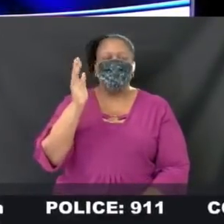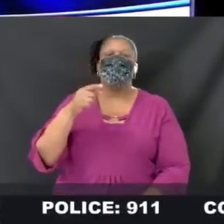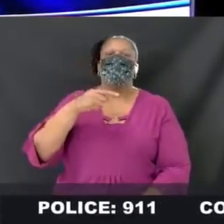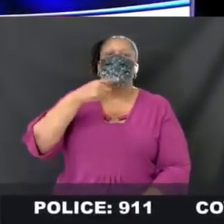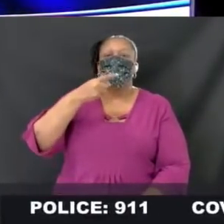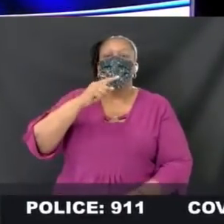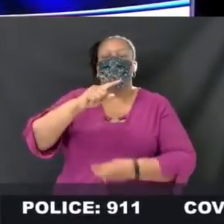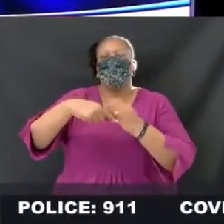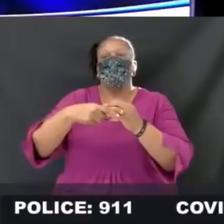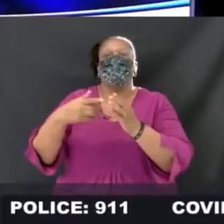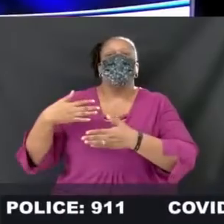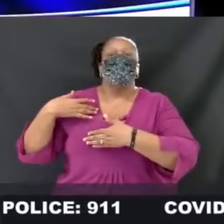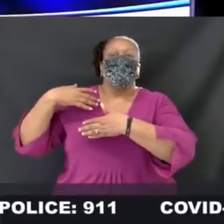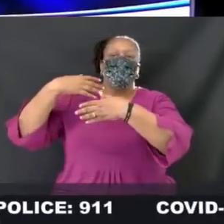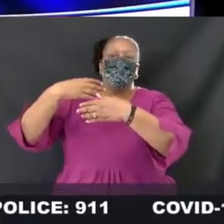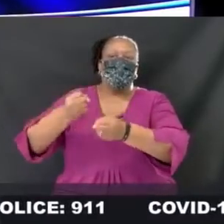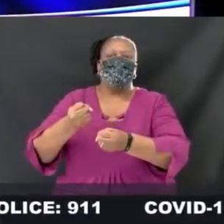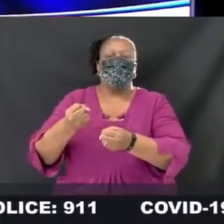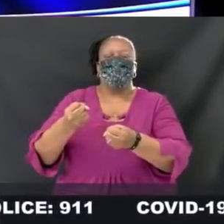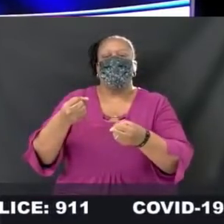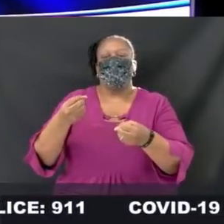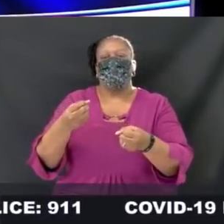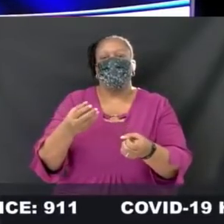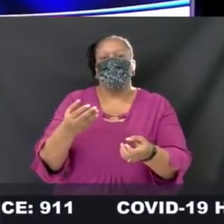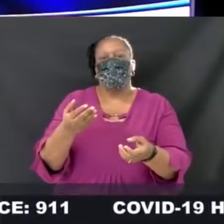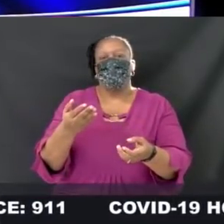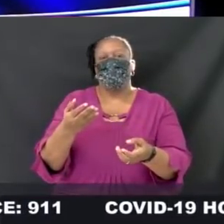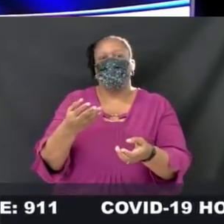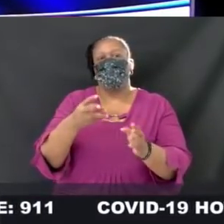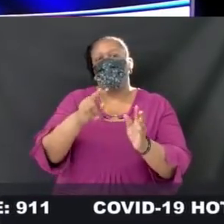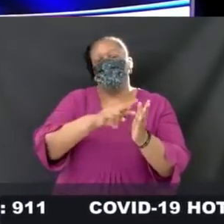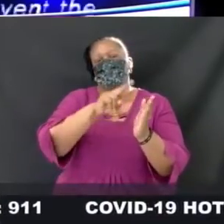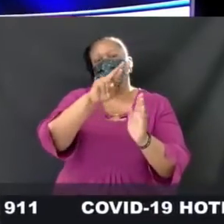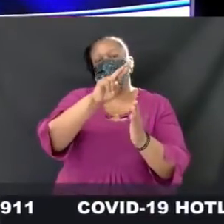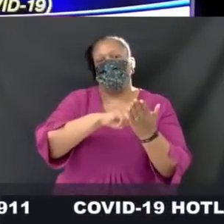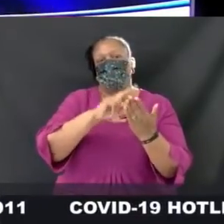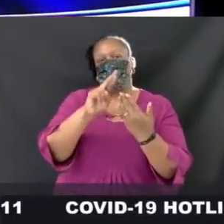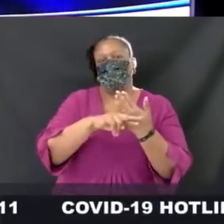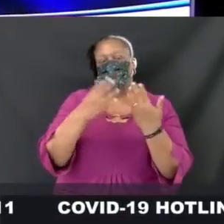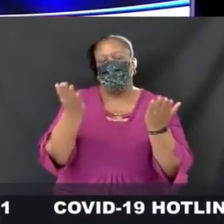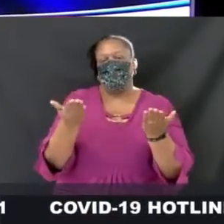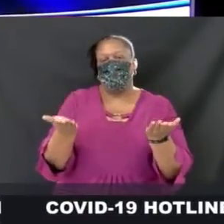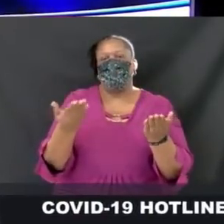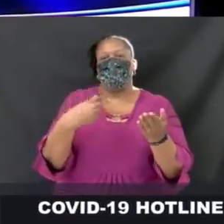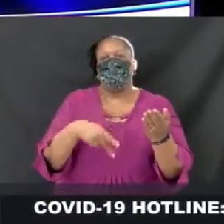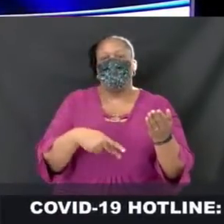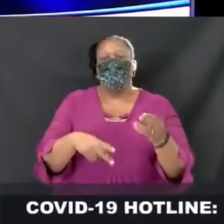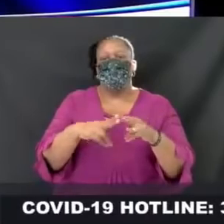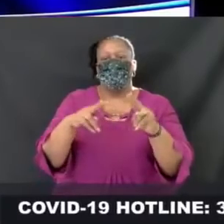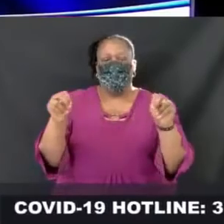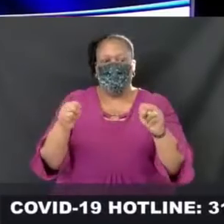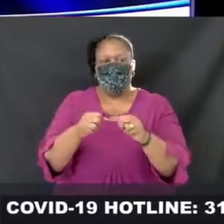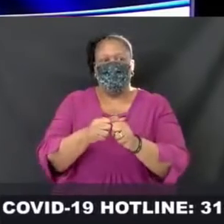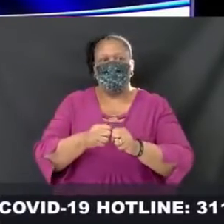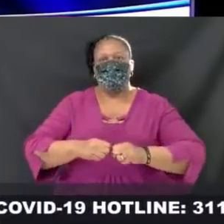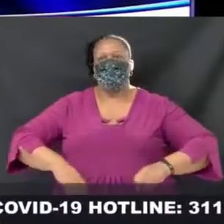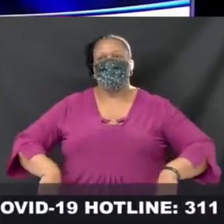will present us with the Health Emergency Operations Committee Situation